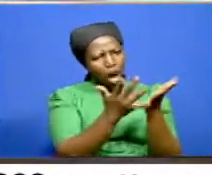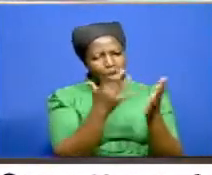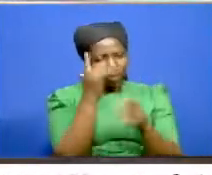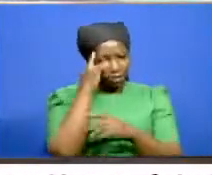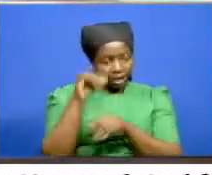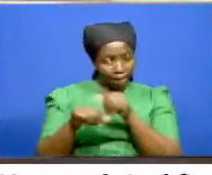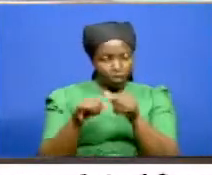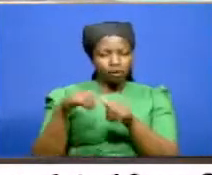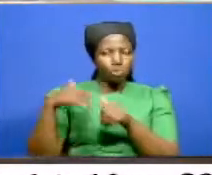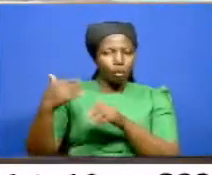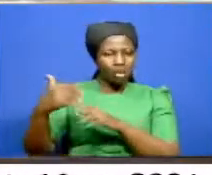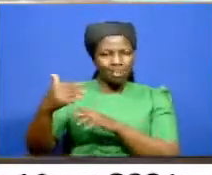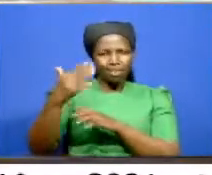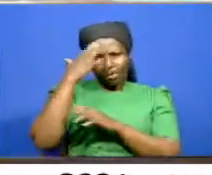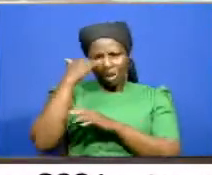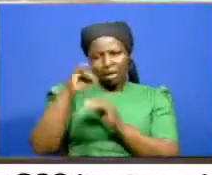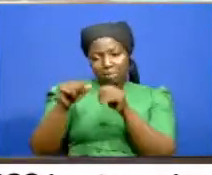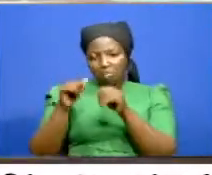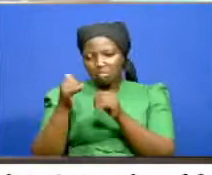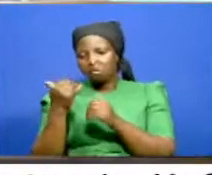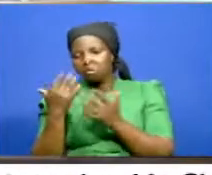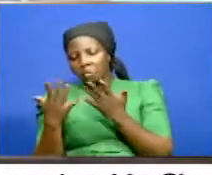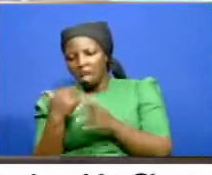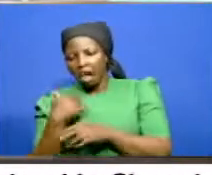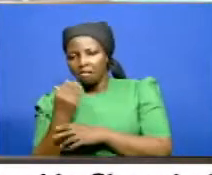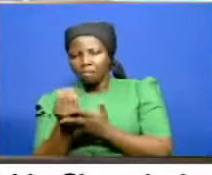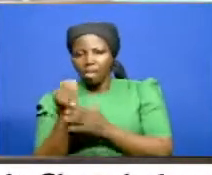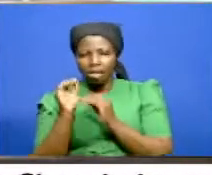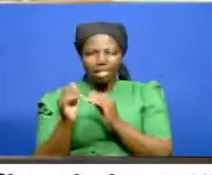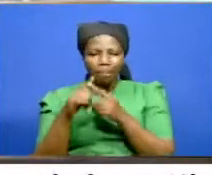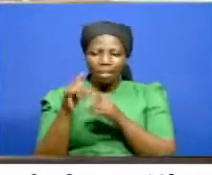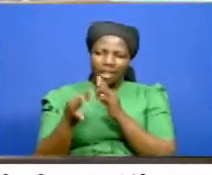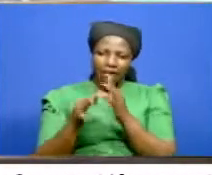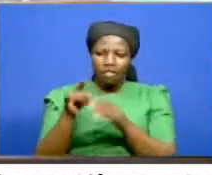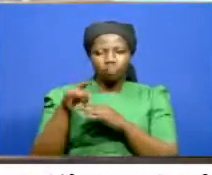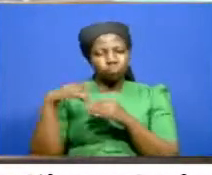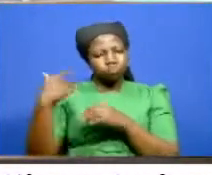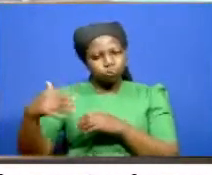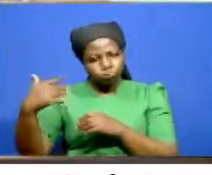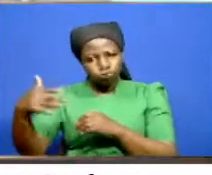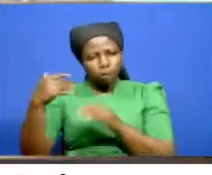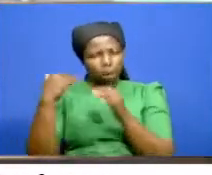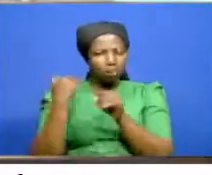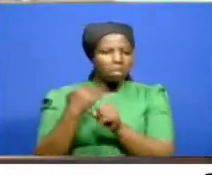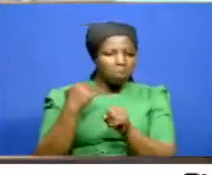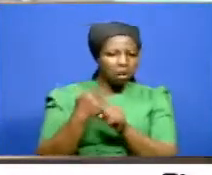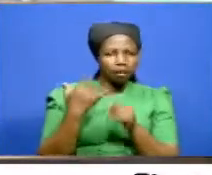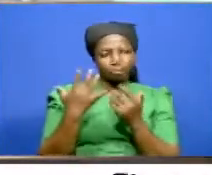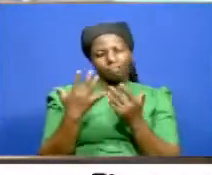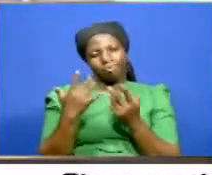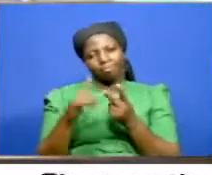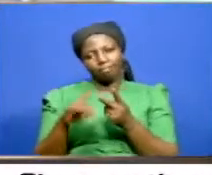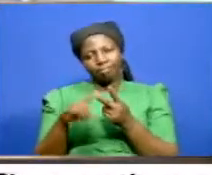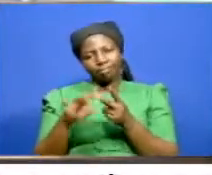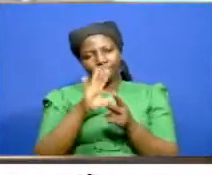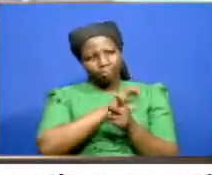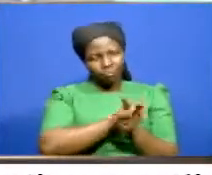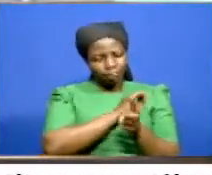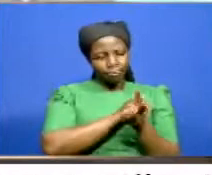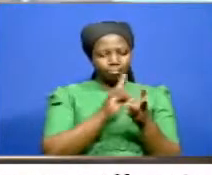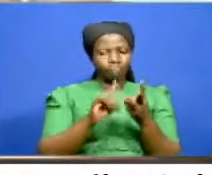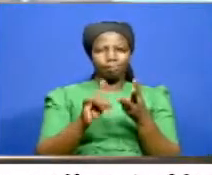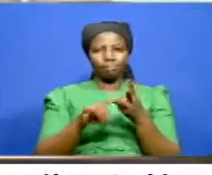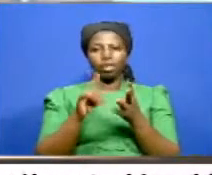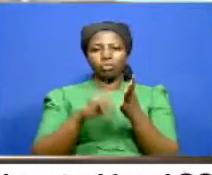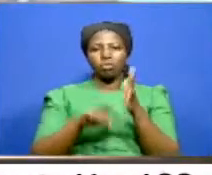consistency, because you might lack the money, but again, if you're consistent, if you're perseverant in terms of what you're doing and whatever you want to achieve, you'll